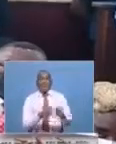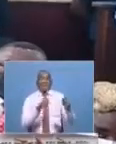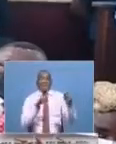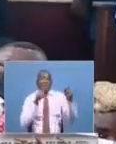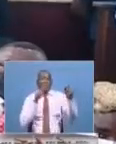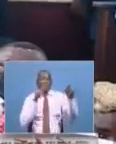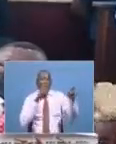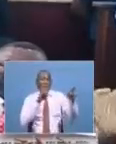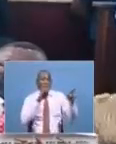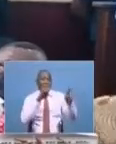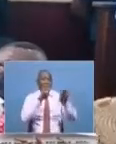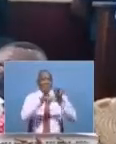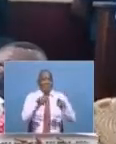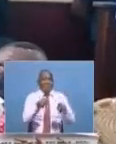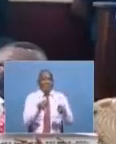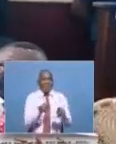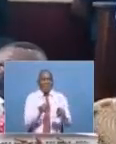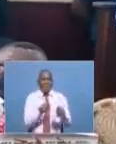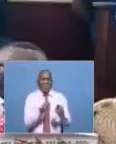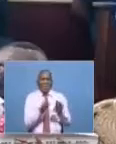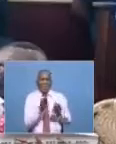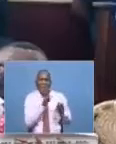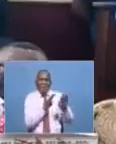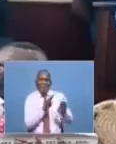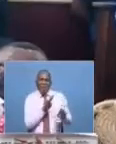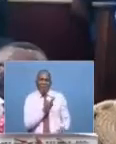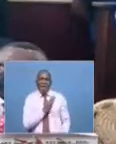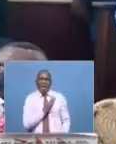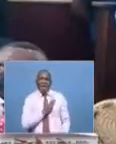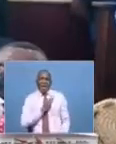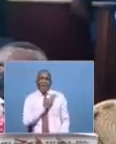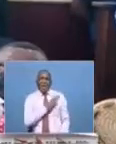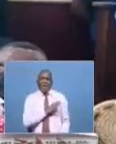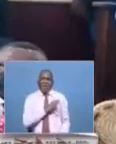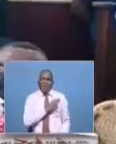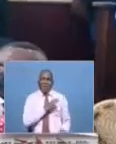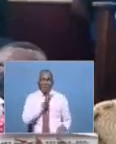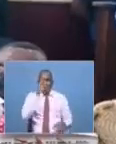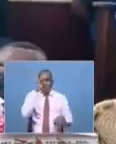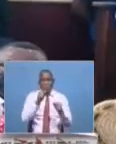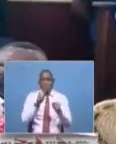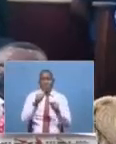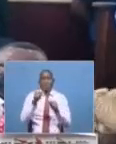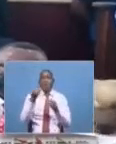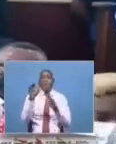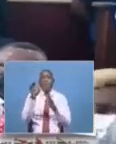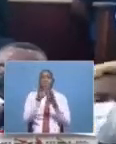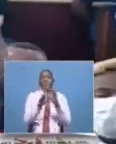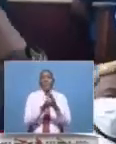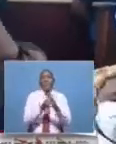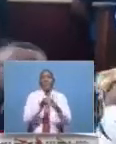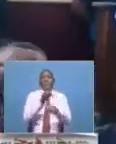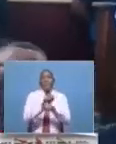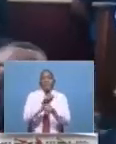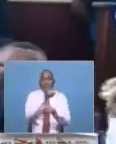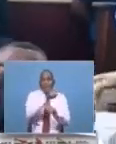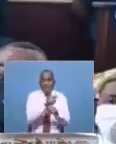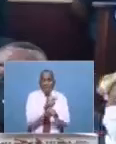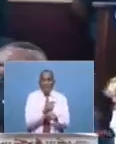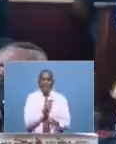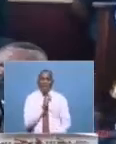conduct, because of the constitutional assignment given to her, where her